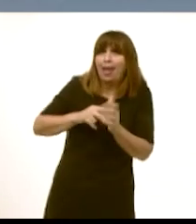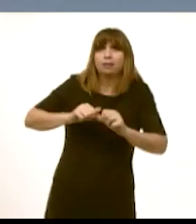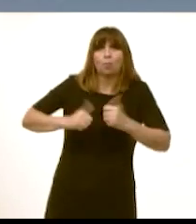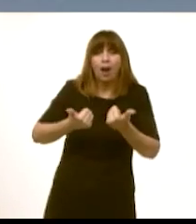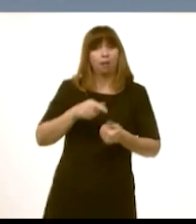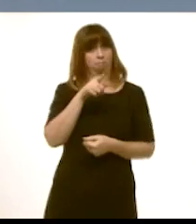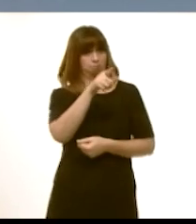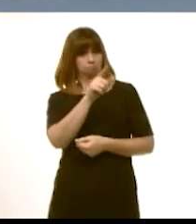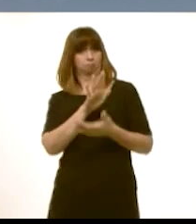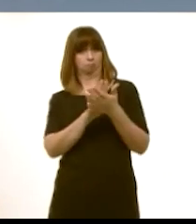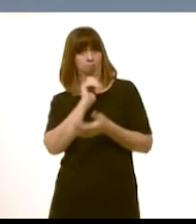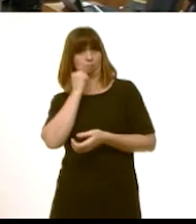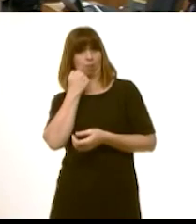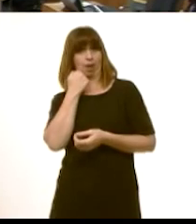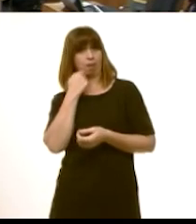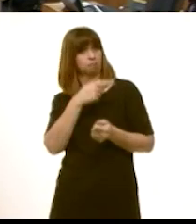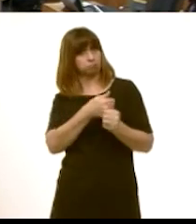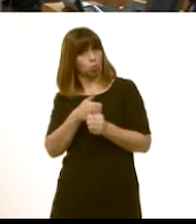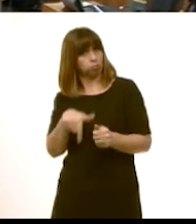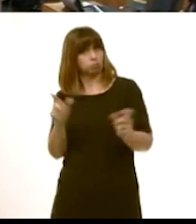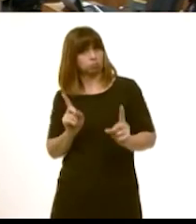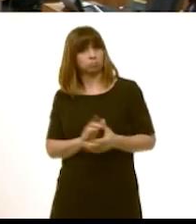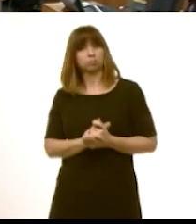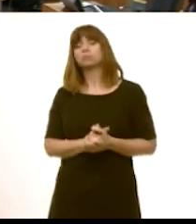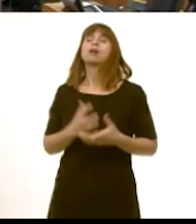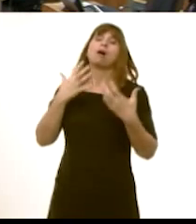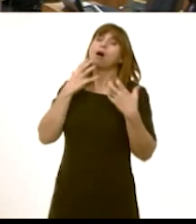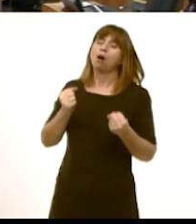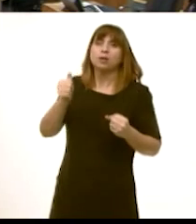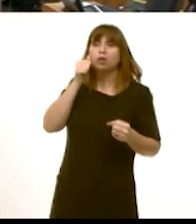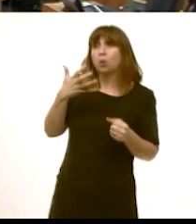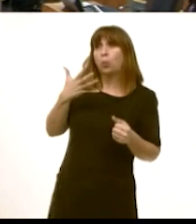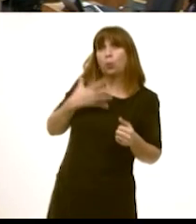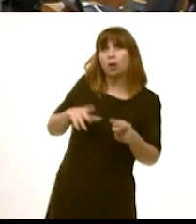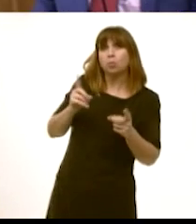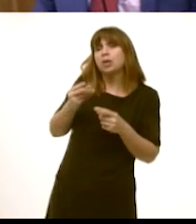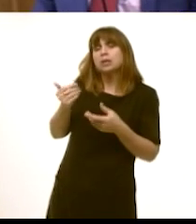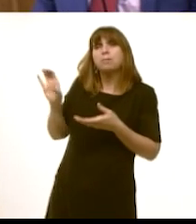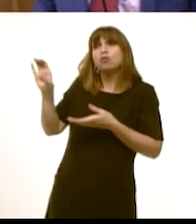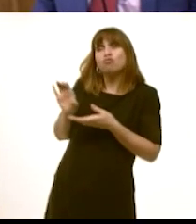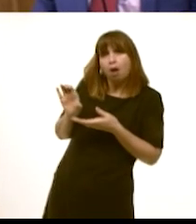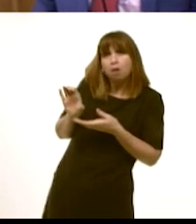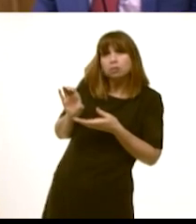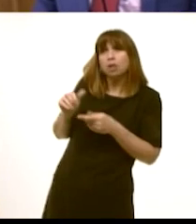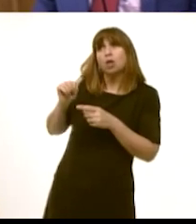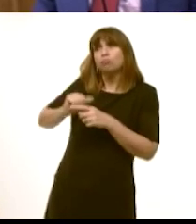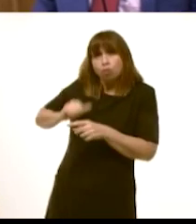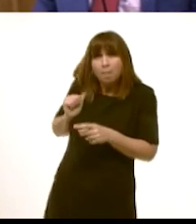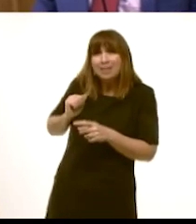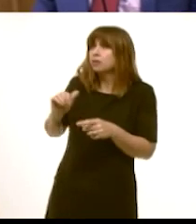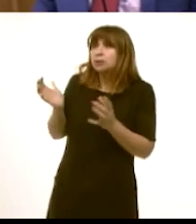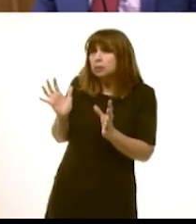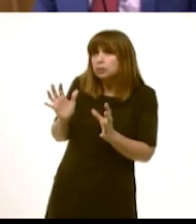as the First Minister to those suggestions? We always look to see how we can dehypothecate some grants, and that's an ongoing process. But I have to